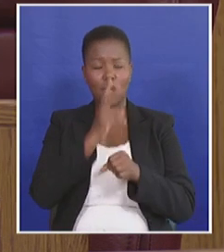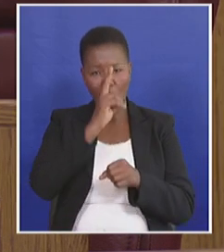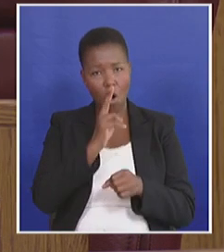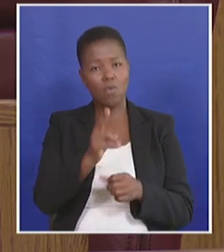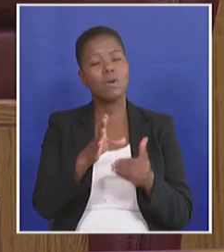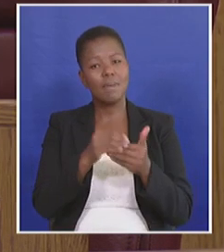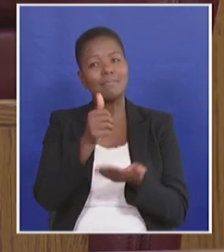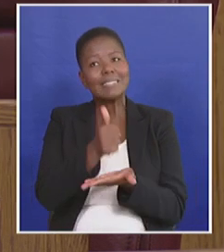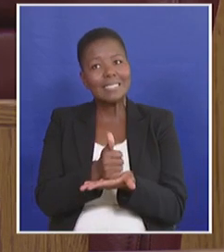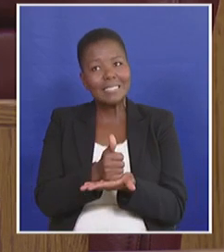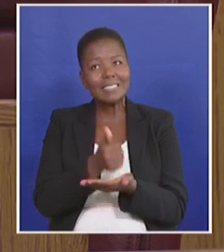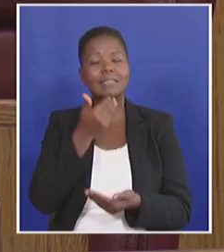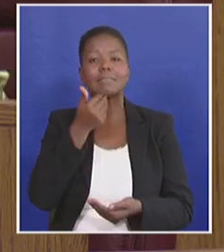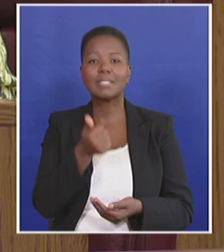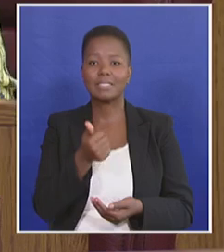Mukwena,